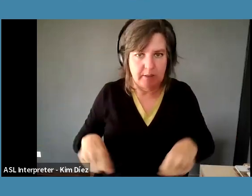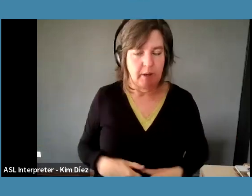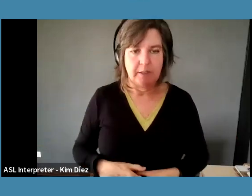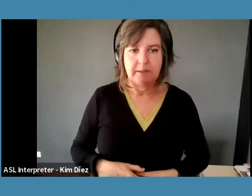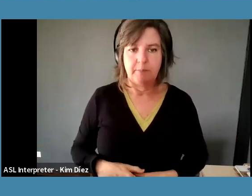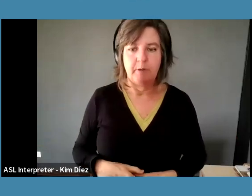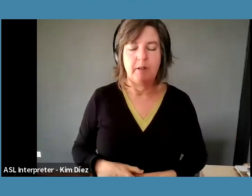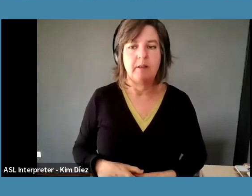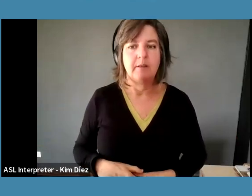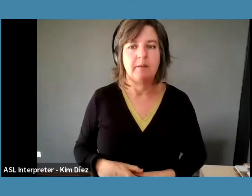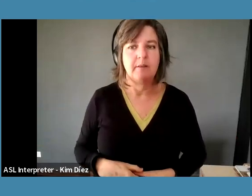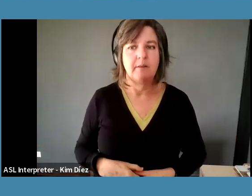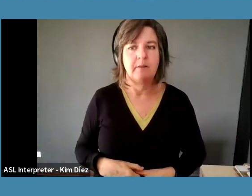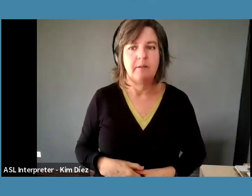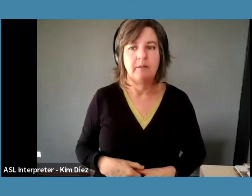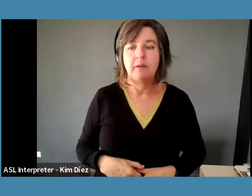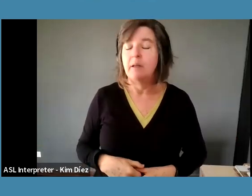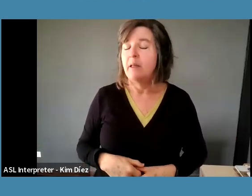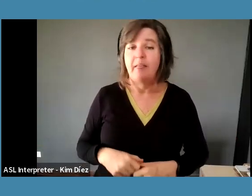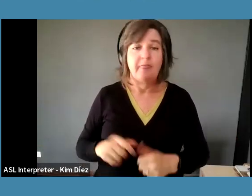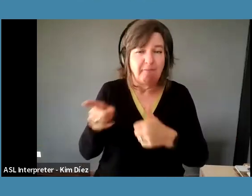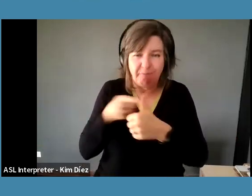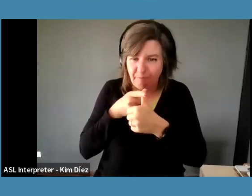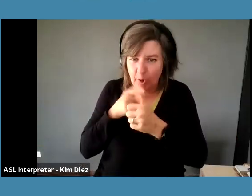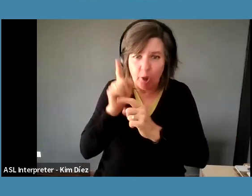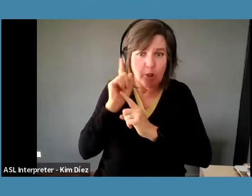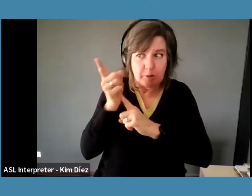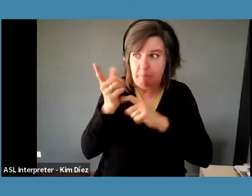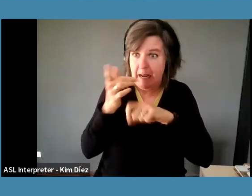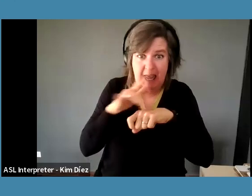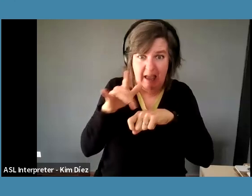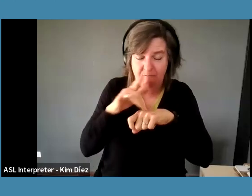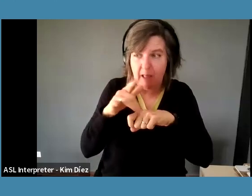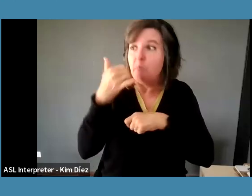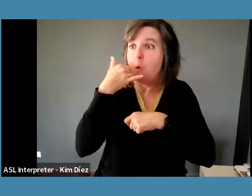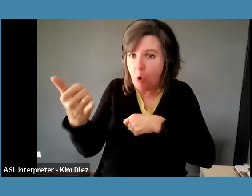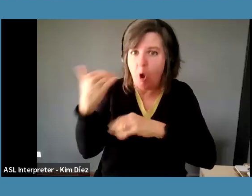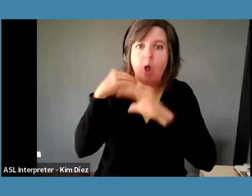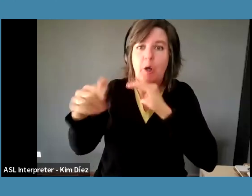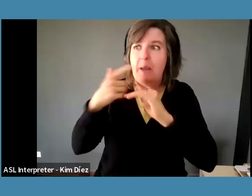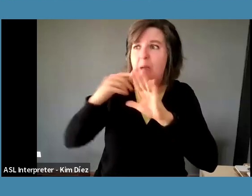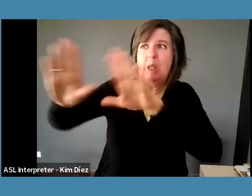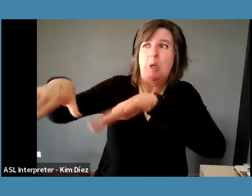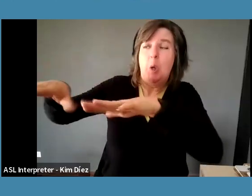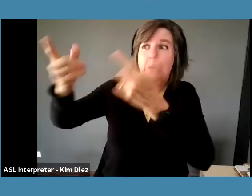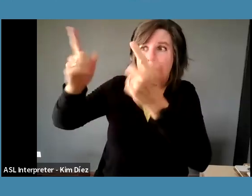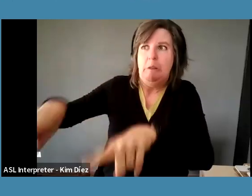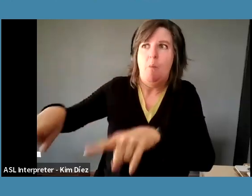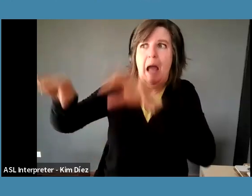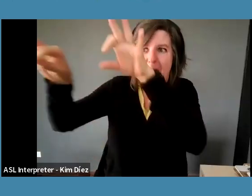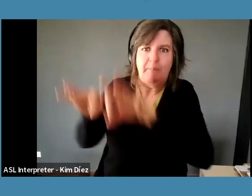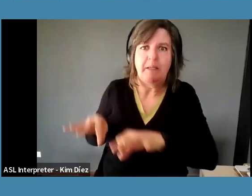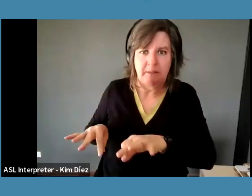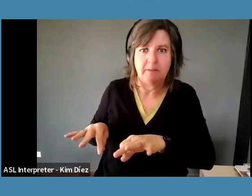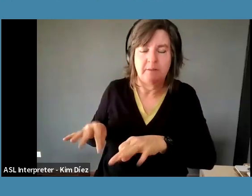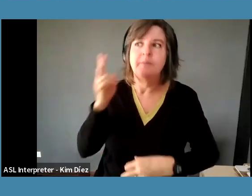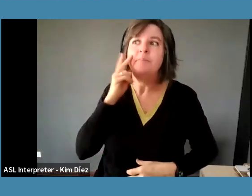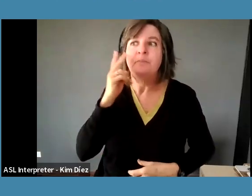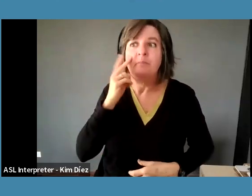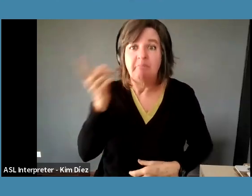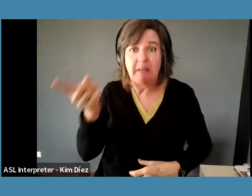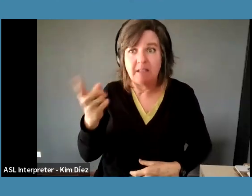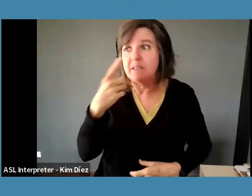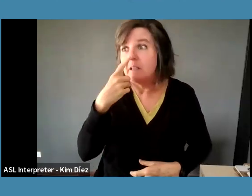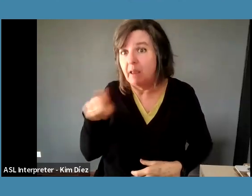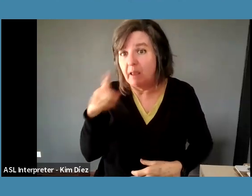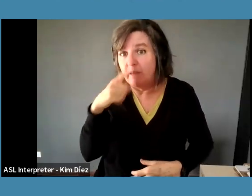Is at the very first moment that you're able to either email or call them and say, hey, look, this is what happened, and see if they